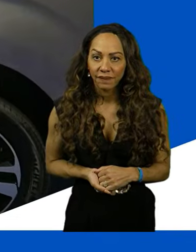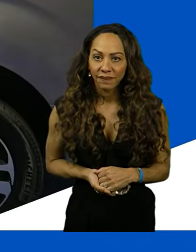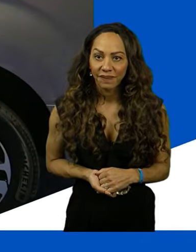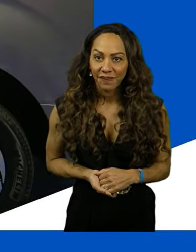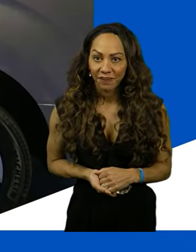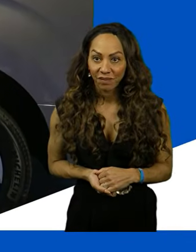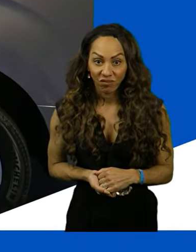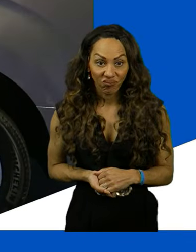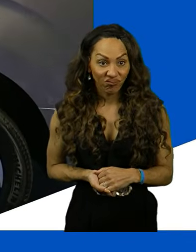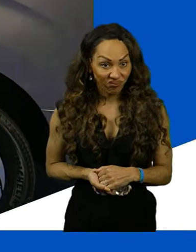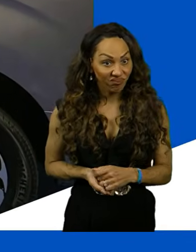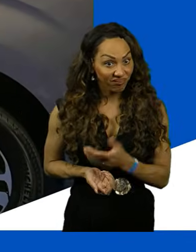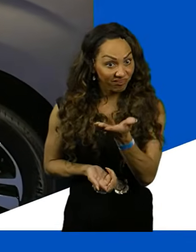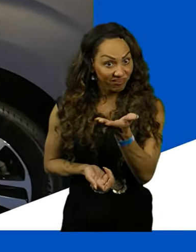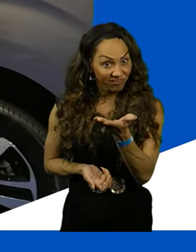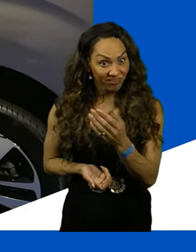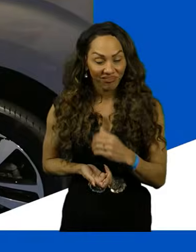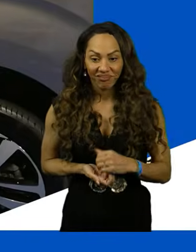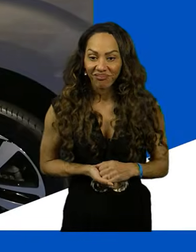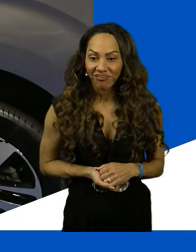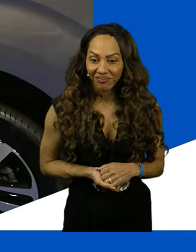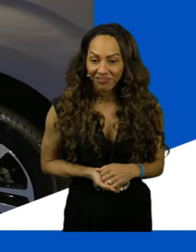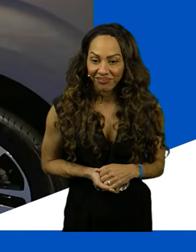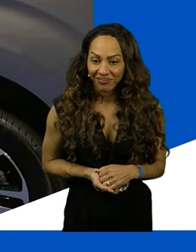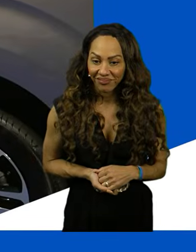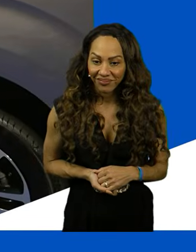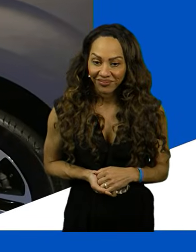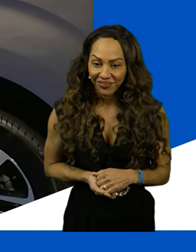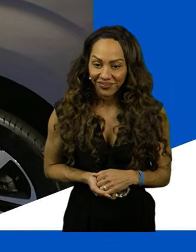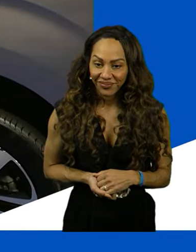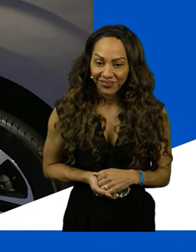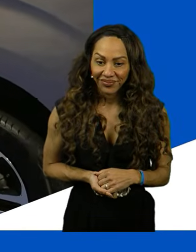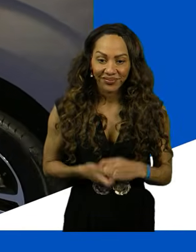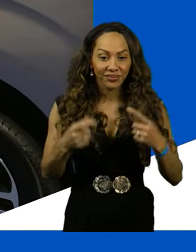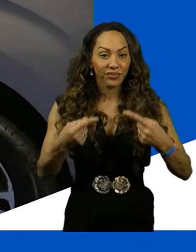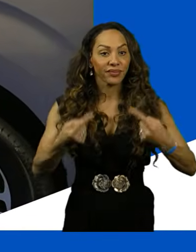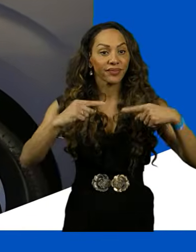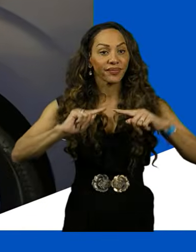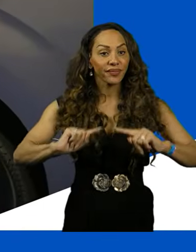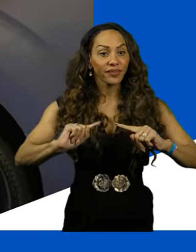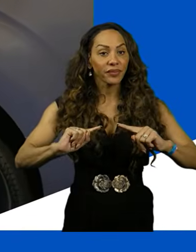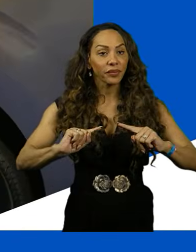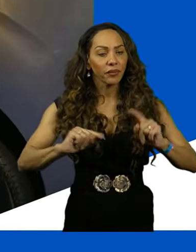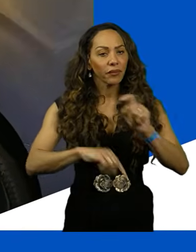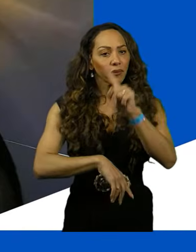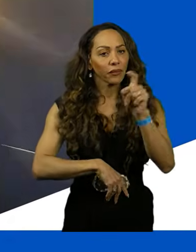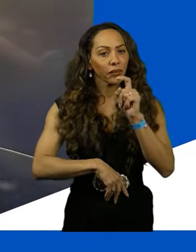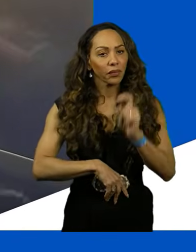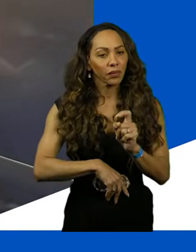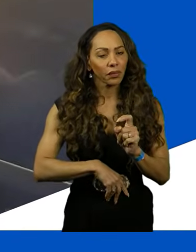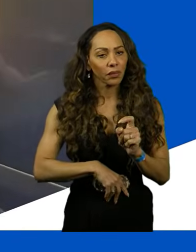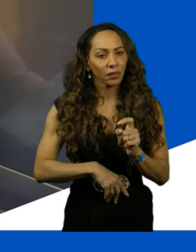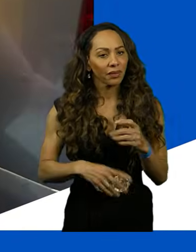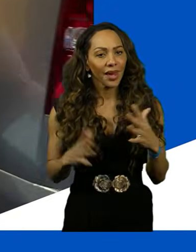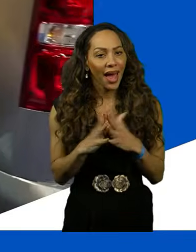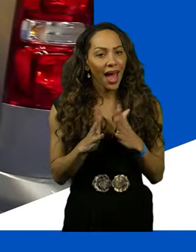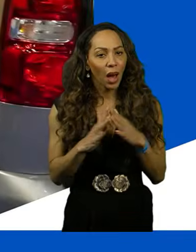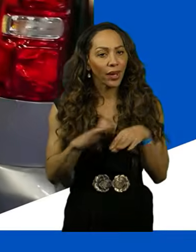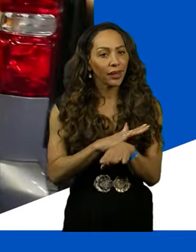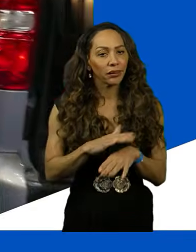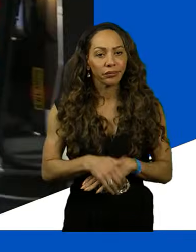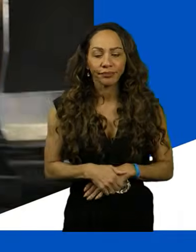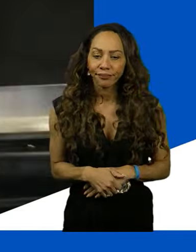Wow. that section of the car. Fantastic. Now, so I guess the next question really, Bill, Yeah. is how do wheelchair users get in the vehicle?